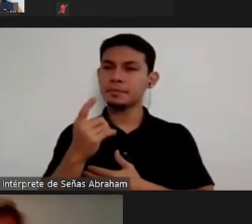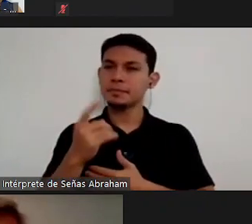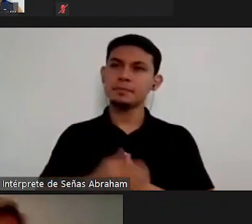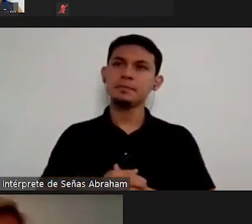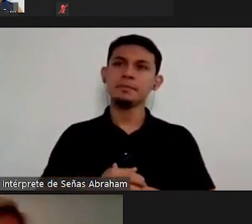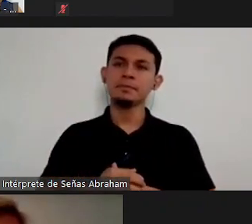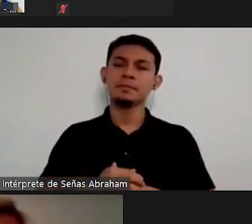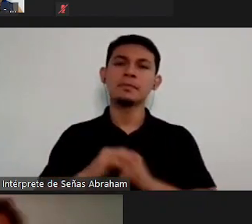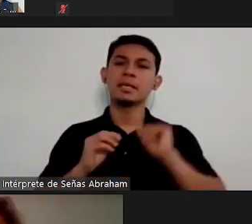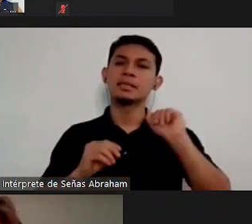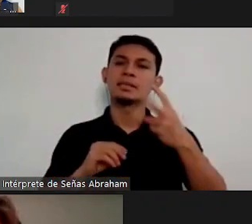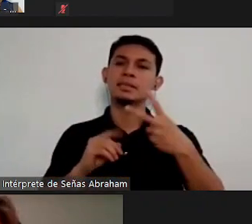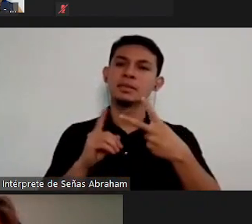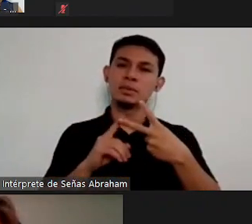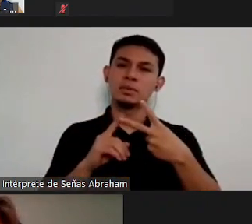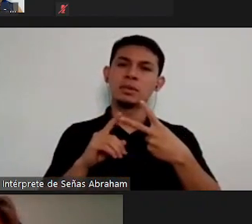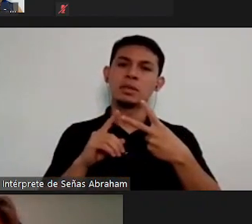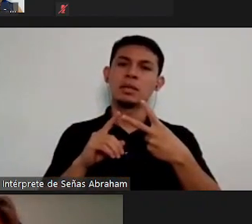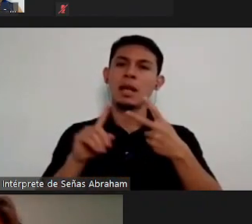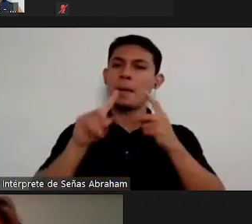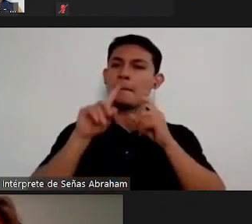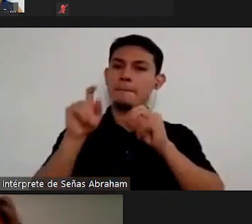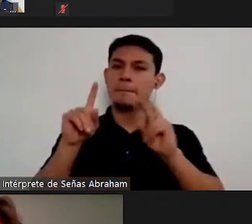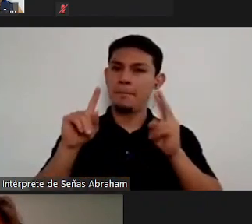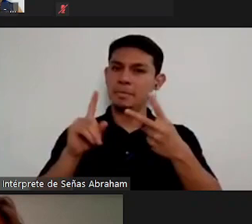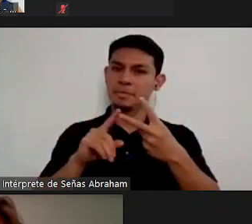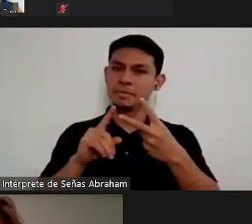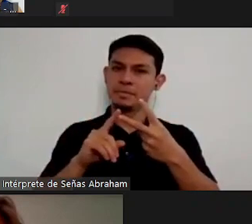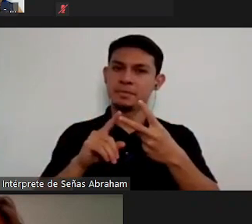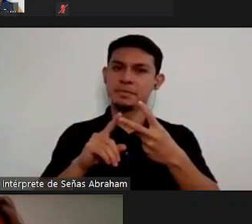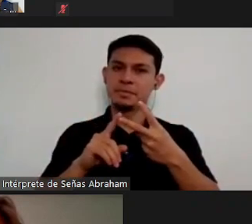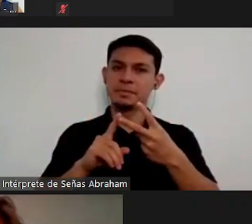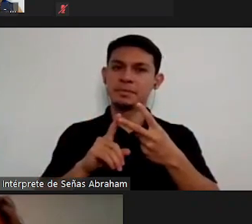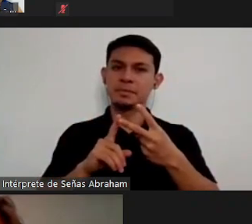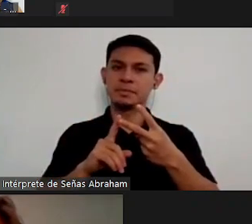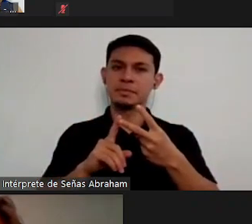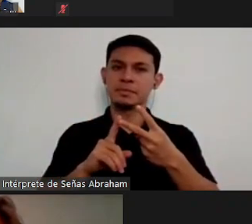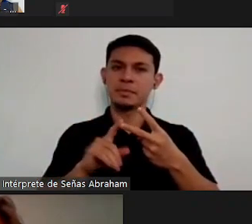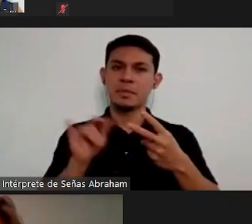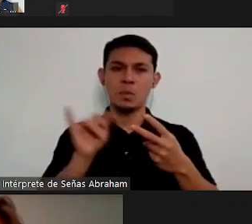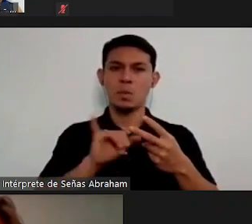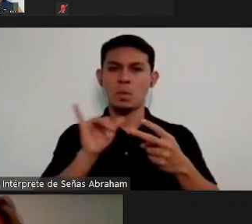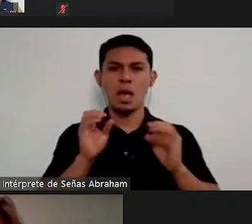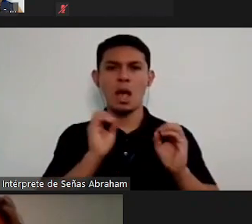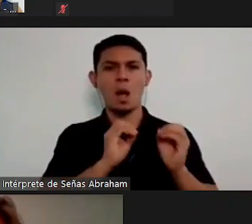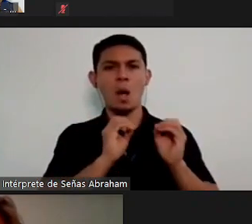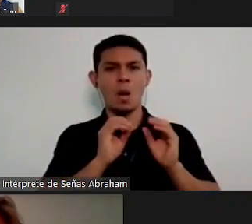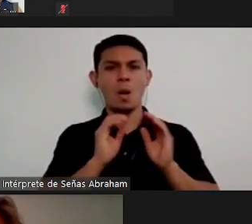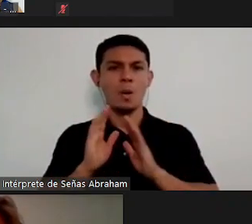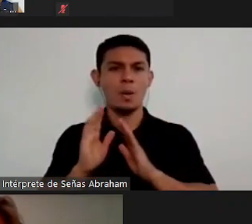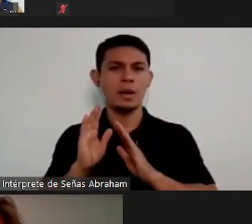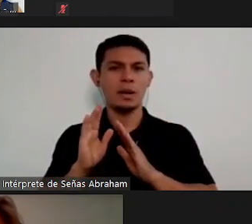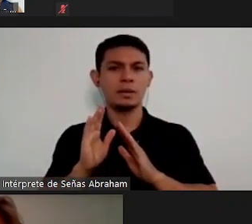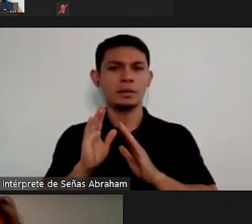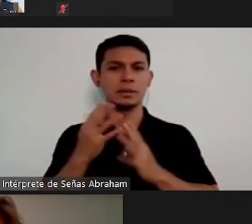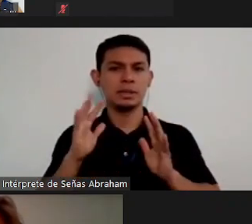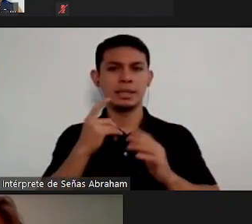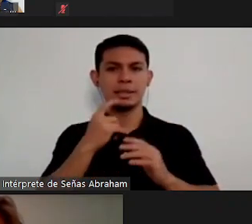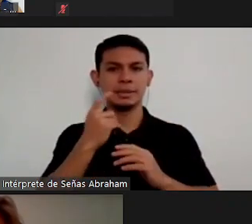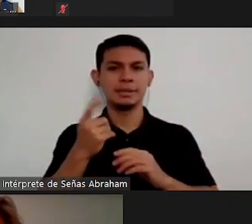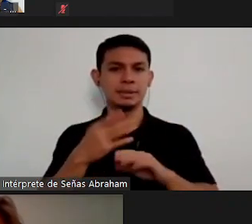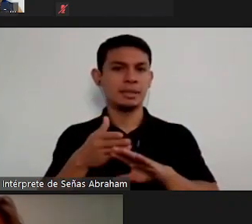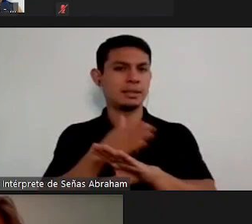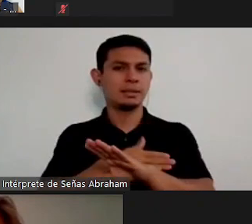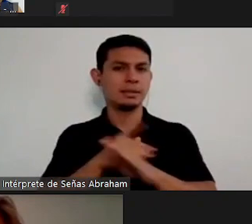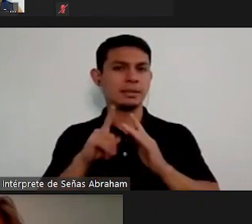today and i would like to post the second the questions for the second round starting again in the same order that we established